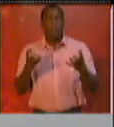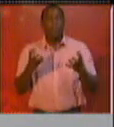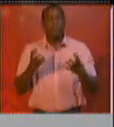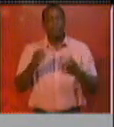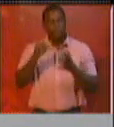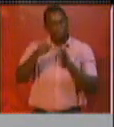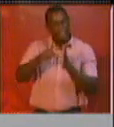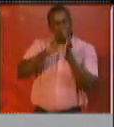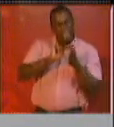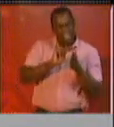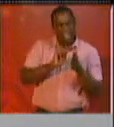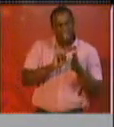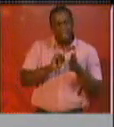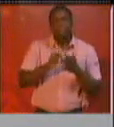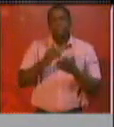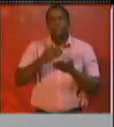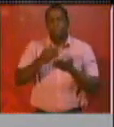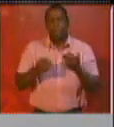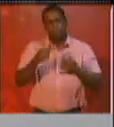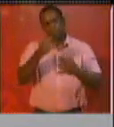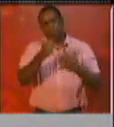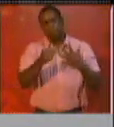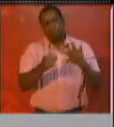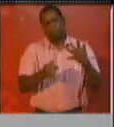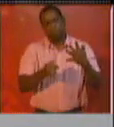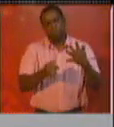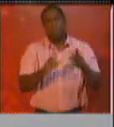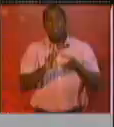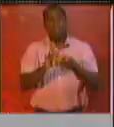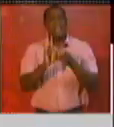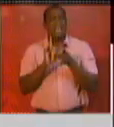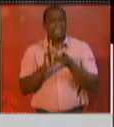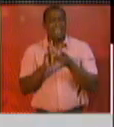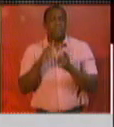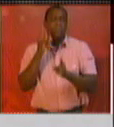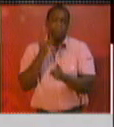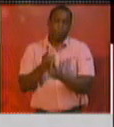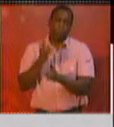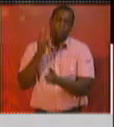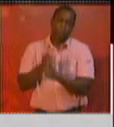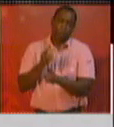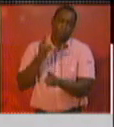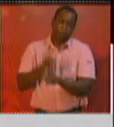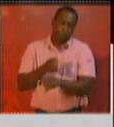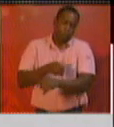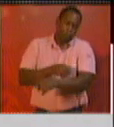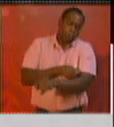particularly as it relates to the challenges associated with the COVID-19 pandemic.